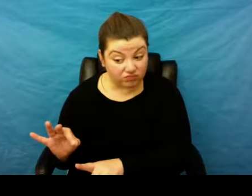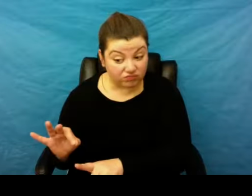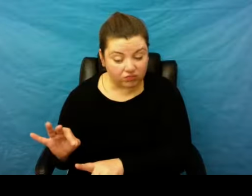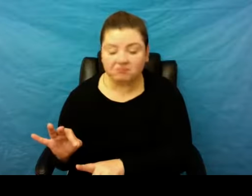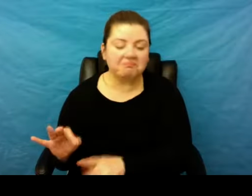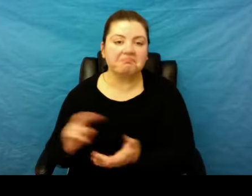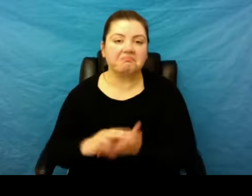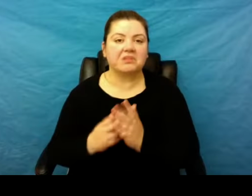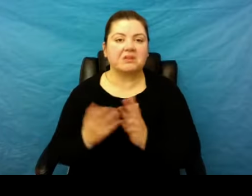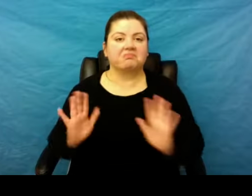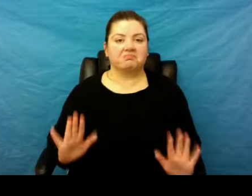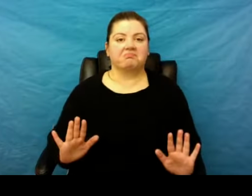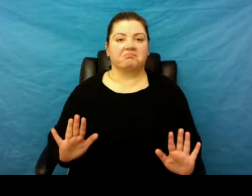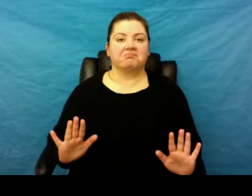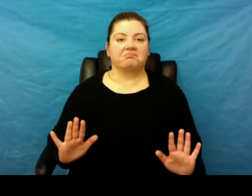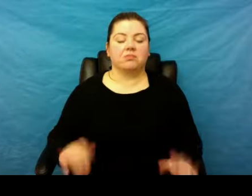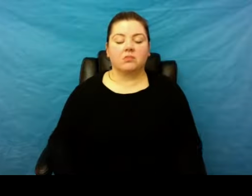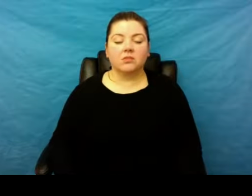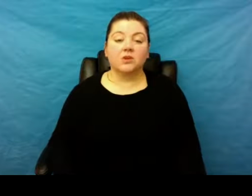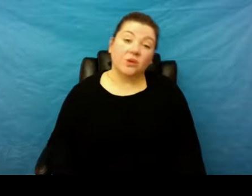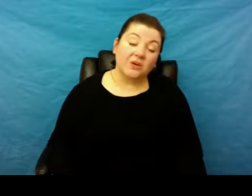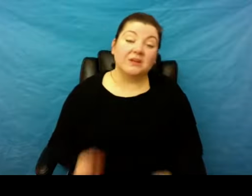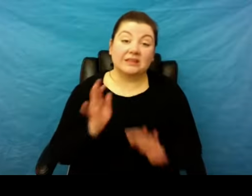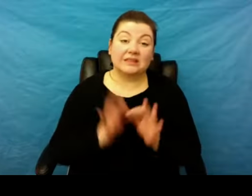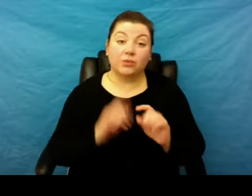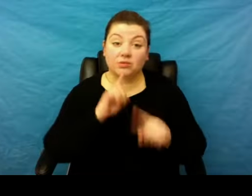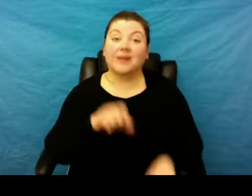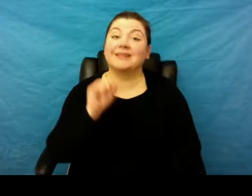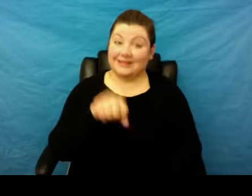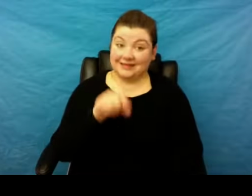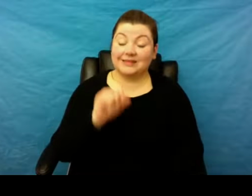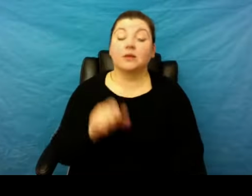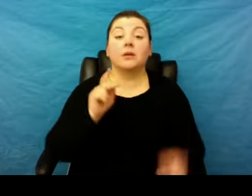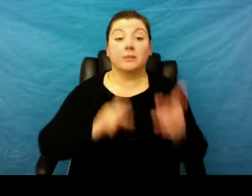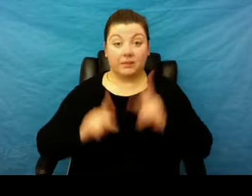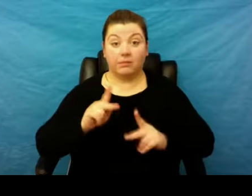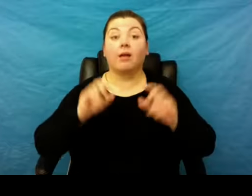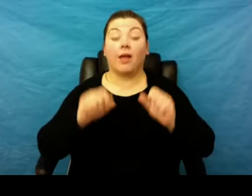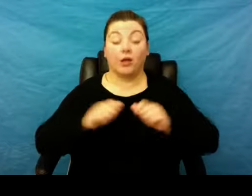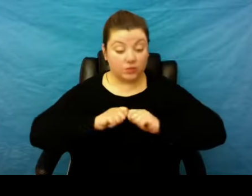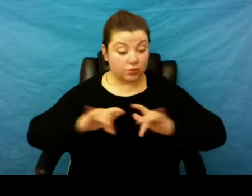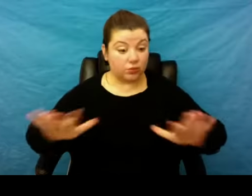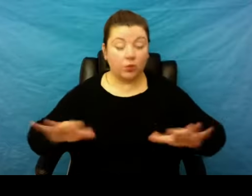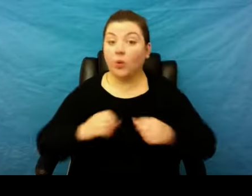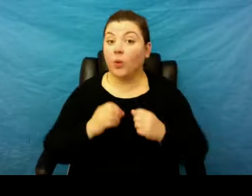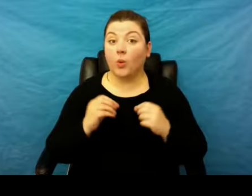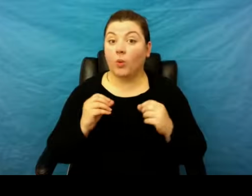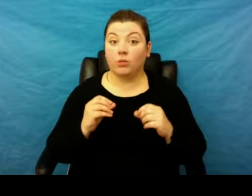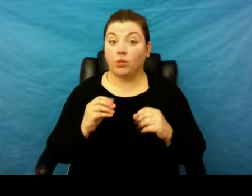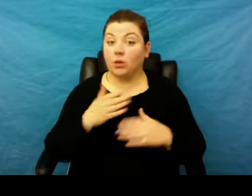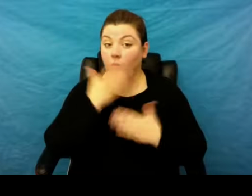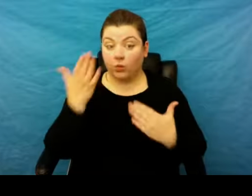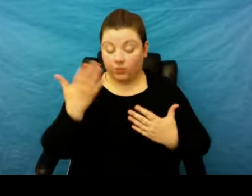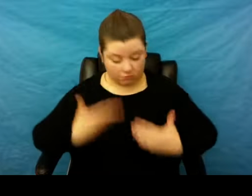going to have COVID disease. So simple answer to your question, Ed, is yes, people transmit this disease, but I do not believe that there's this